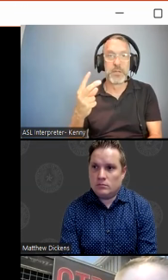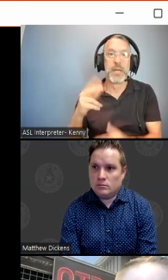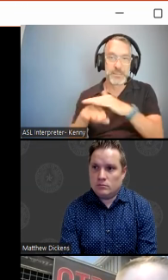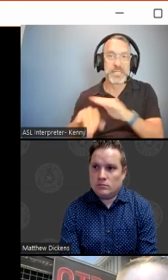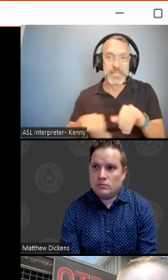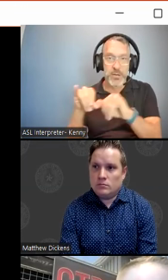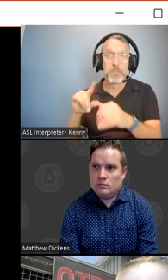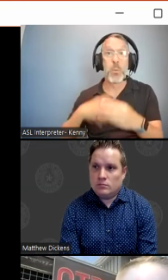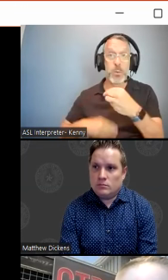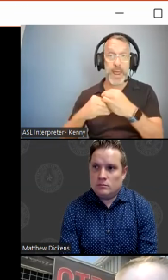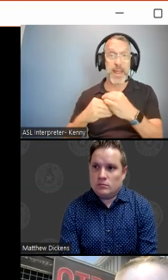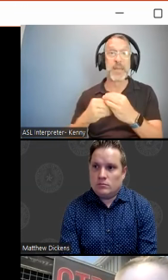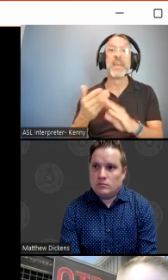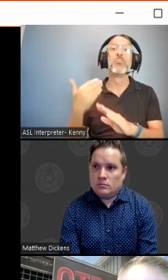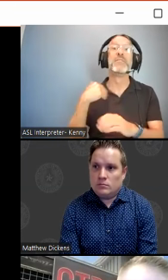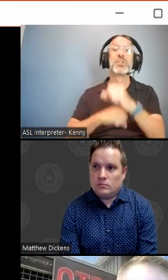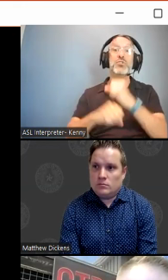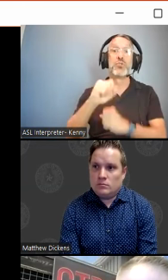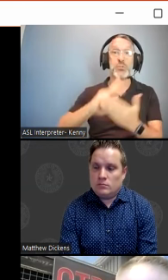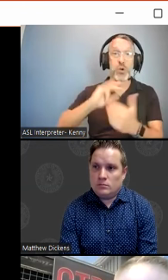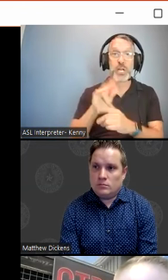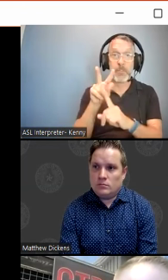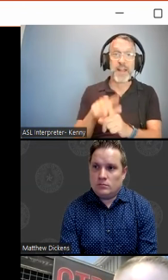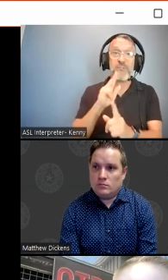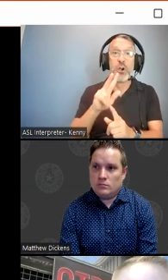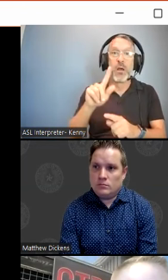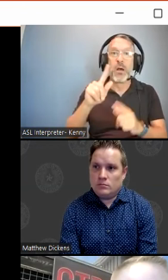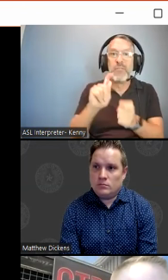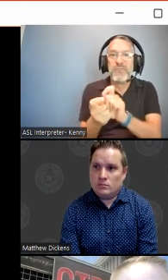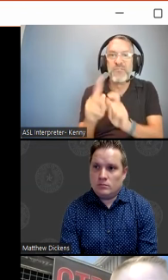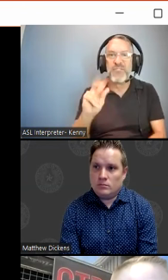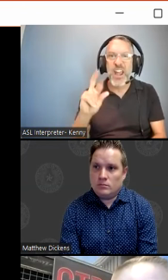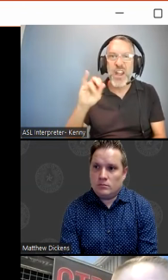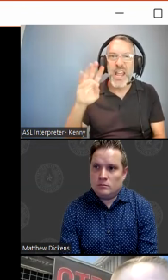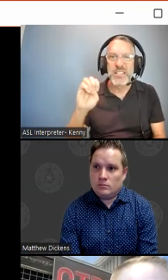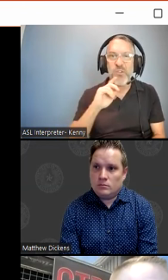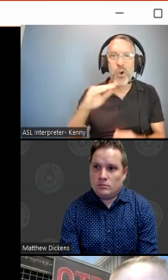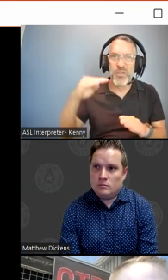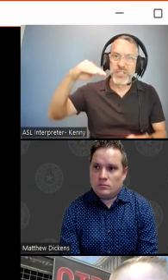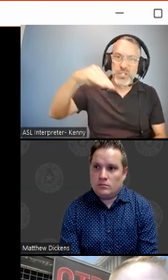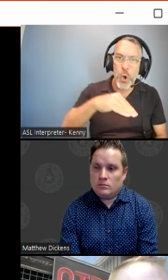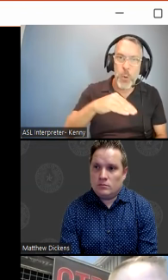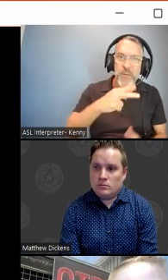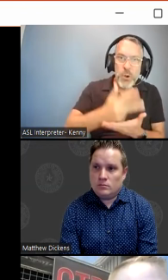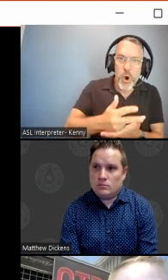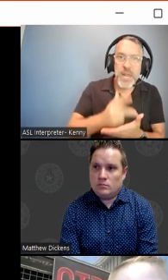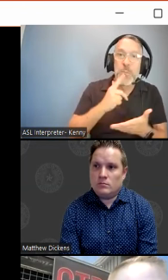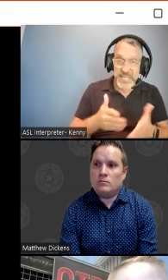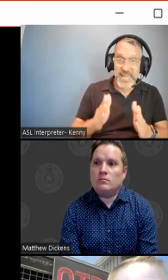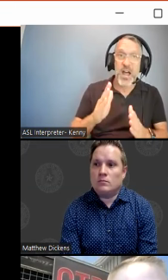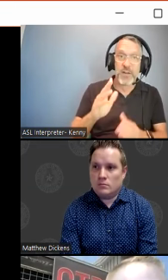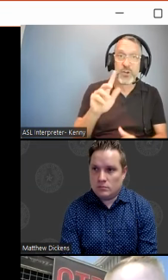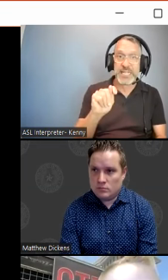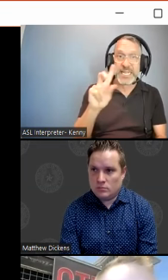to add that if previous construction project applied for a variance for, say, the slope of your accessible parking and was allowed per